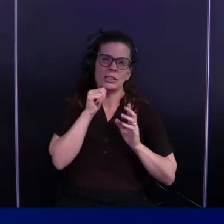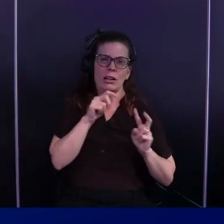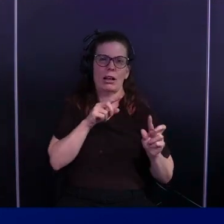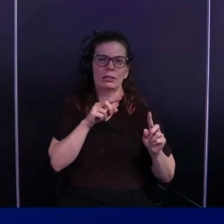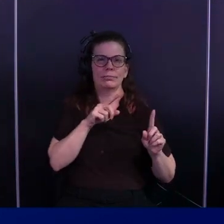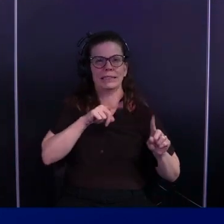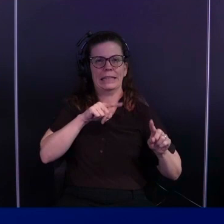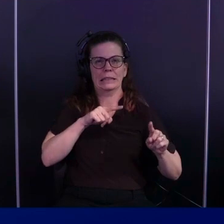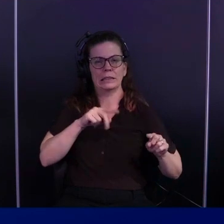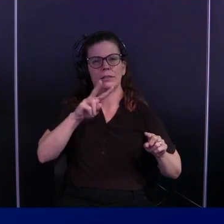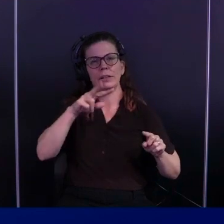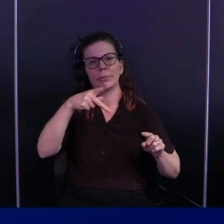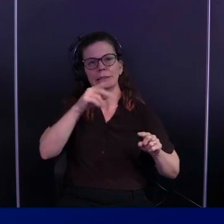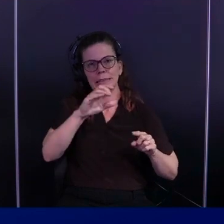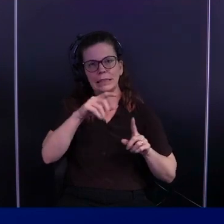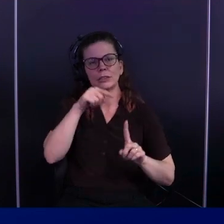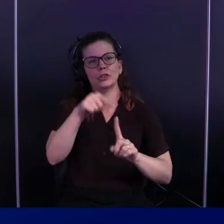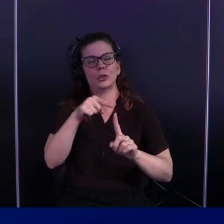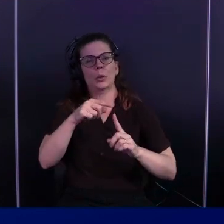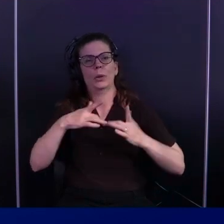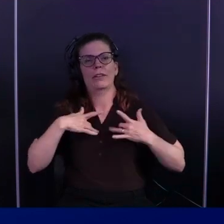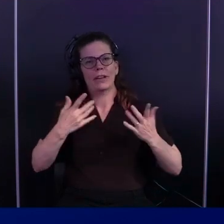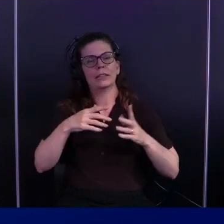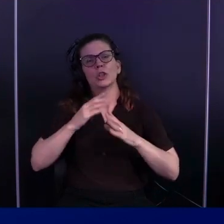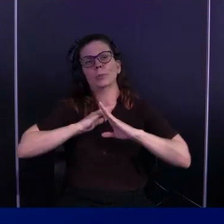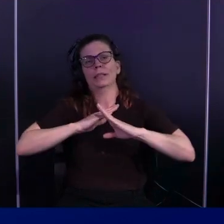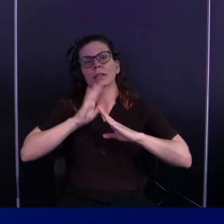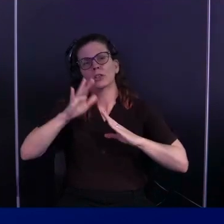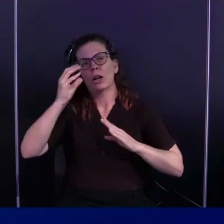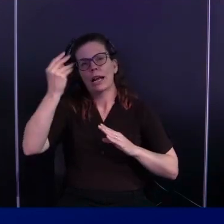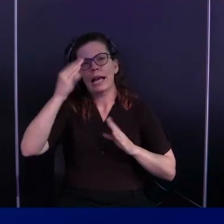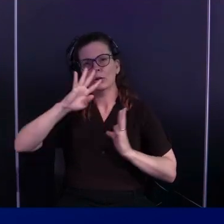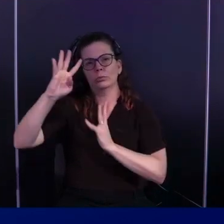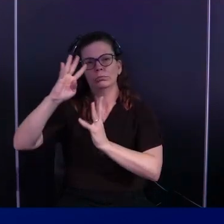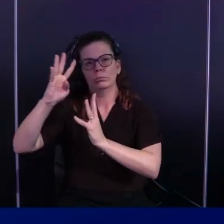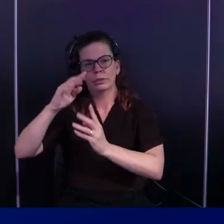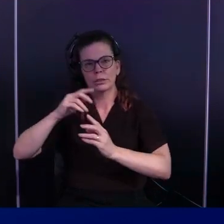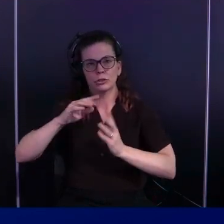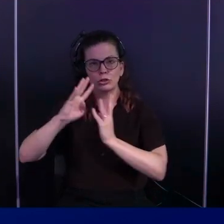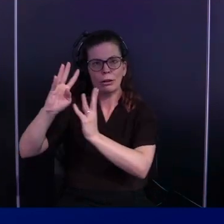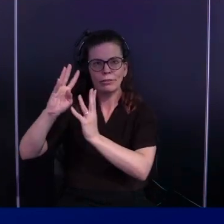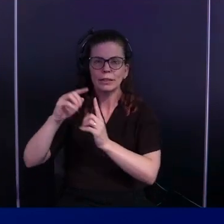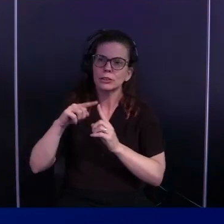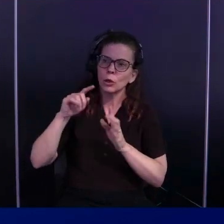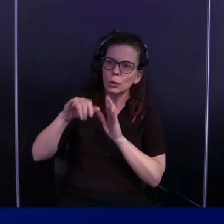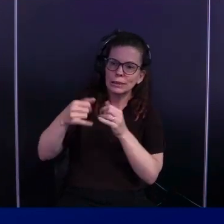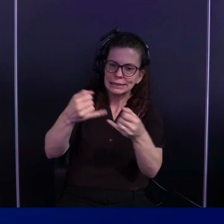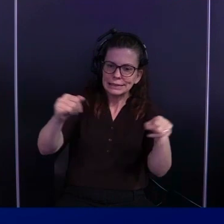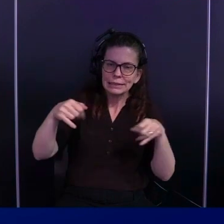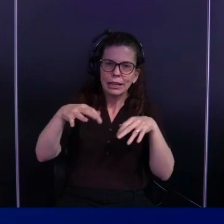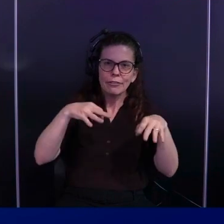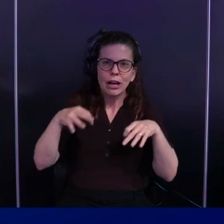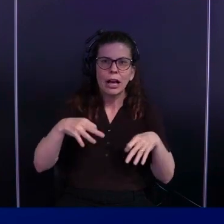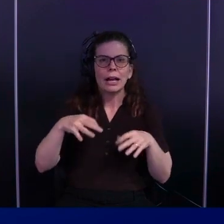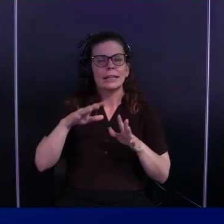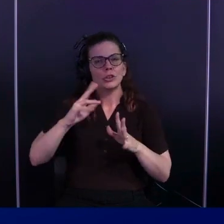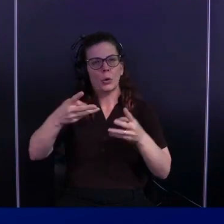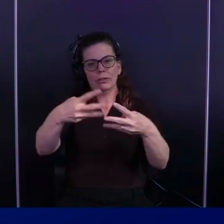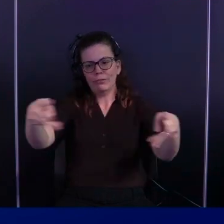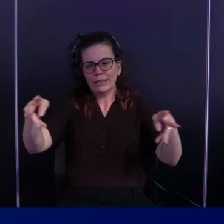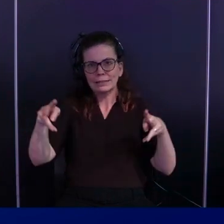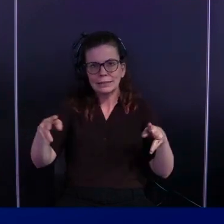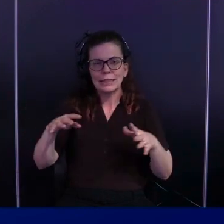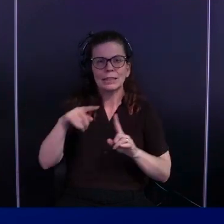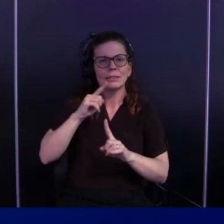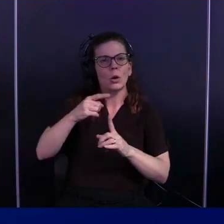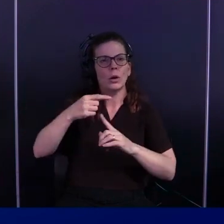quickly to a CNF instance and protect your outbound traffic. Define your geofences, define your malicious IP blocking, get that done. That's